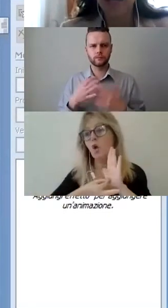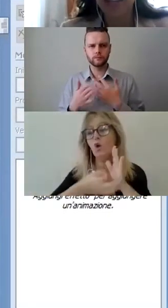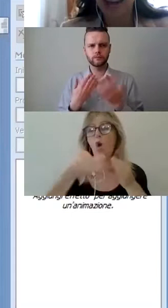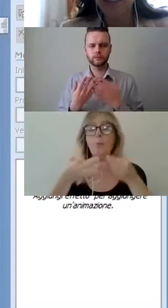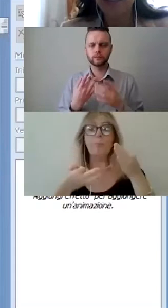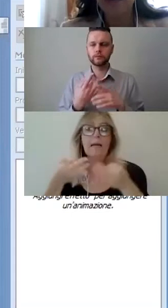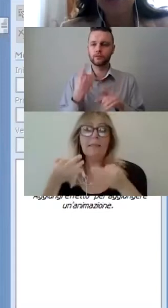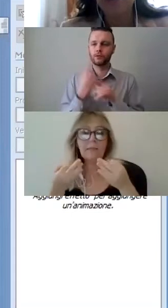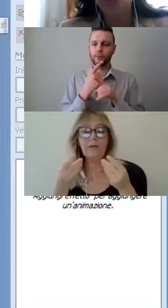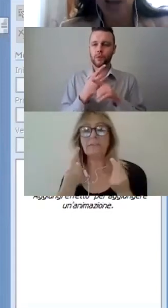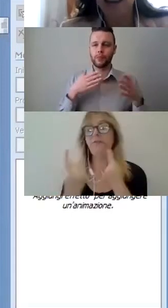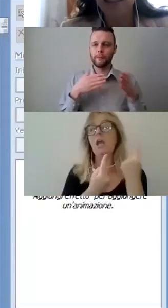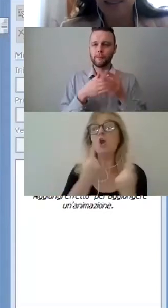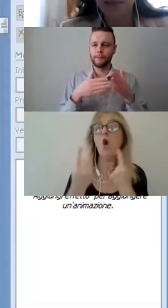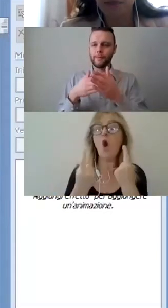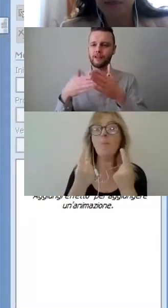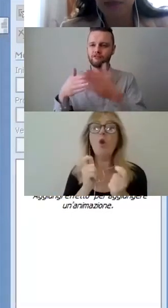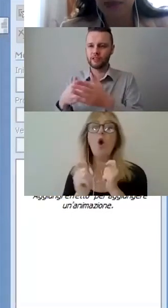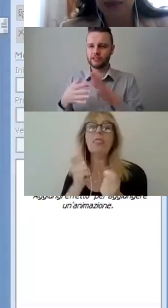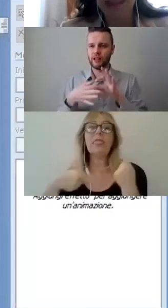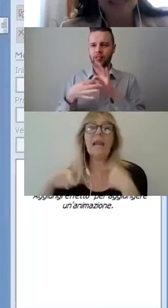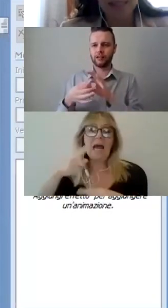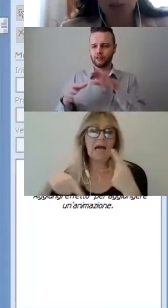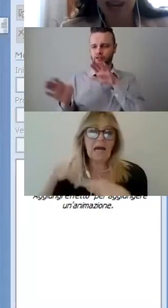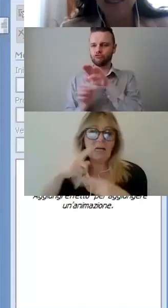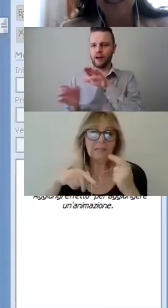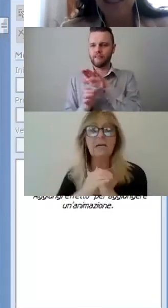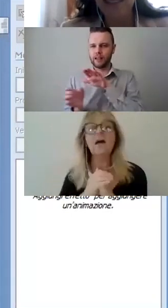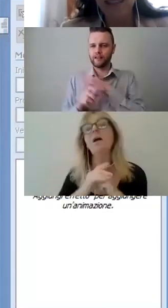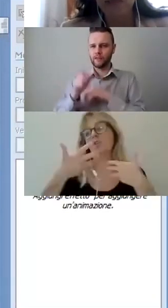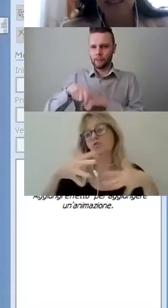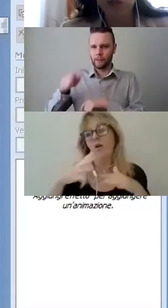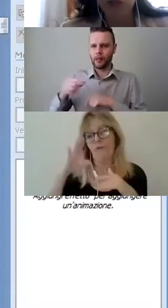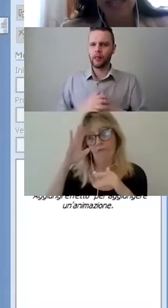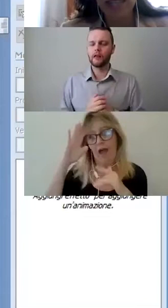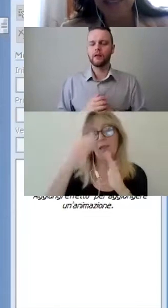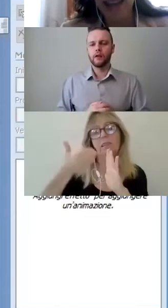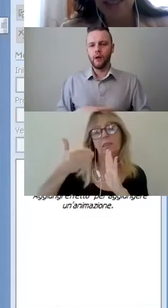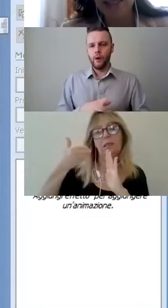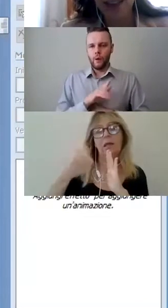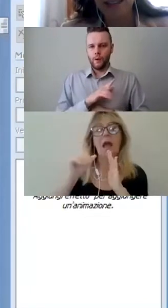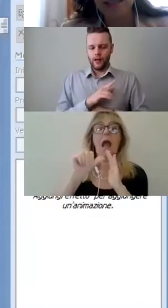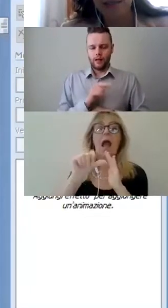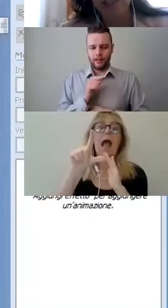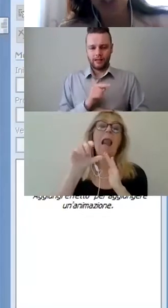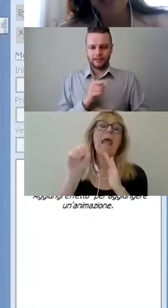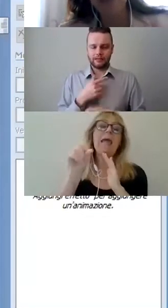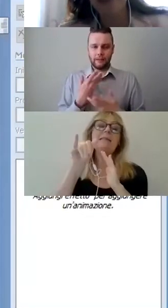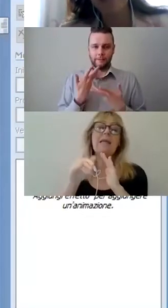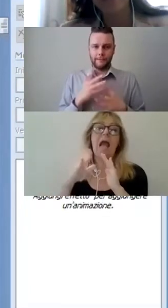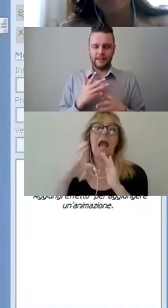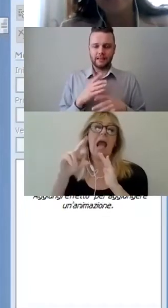various definitions concerning trafficking in human beings, because this has already